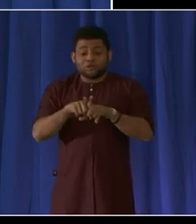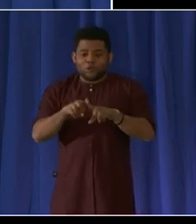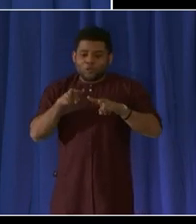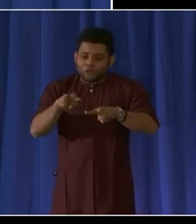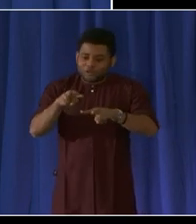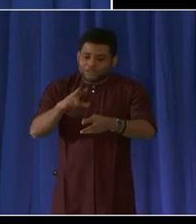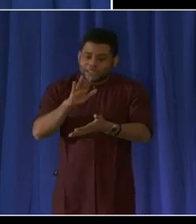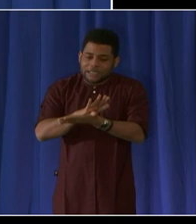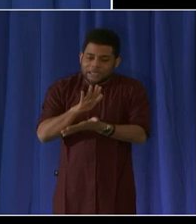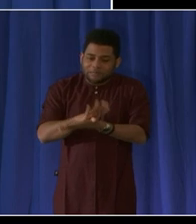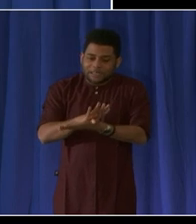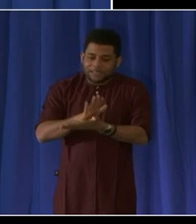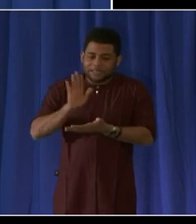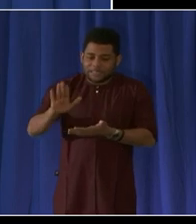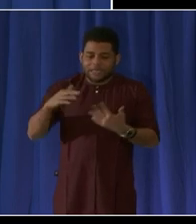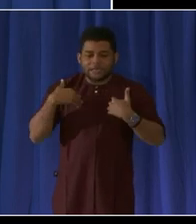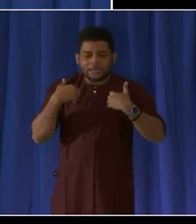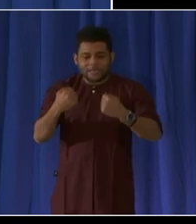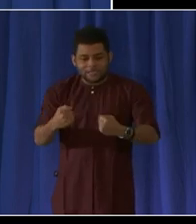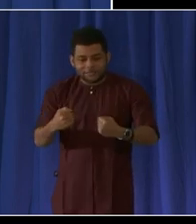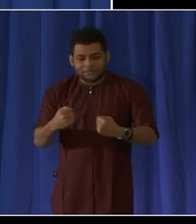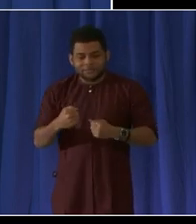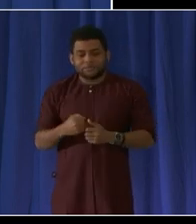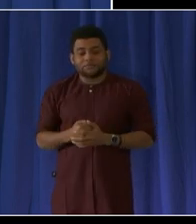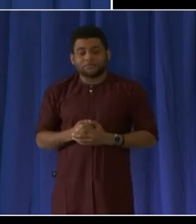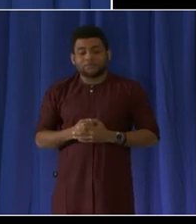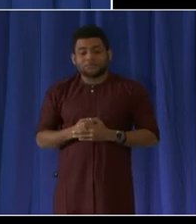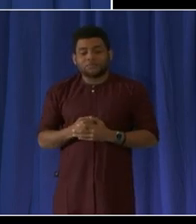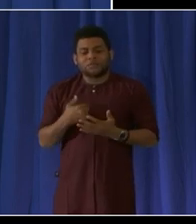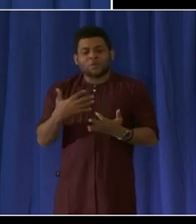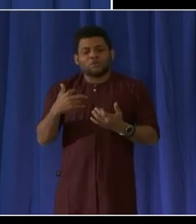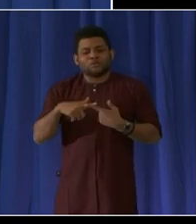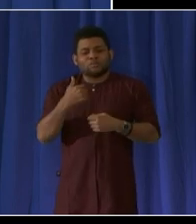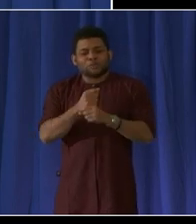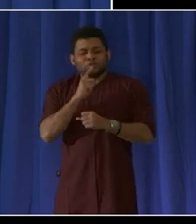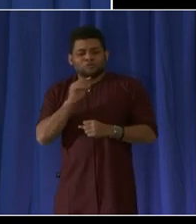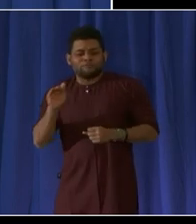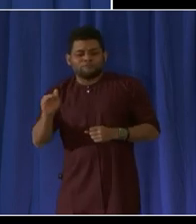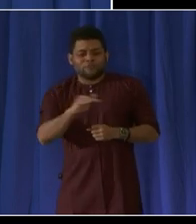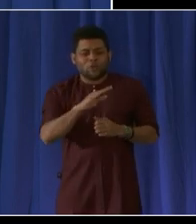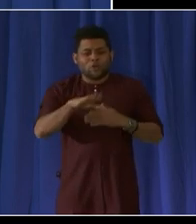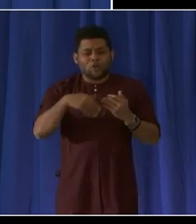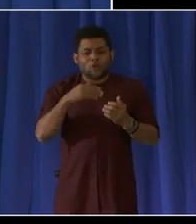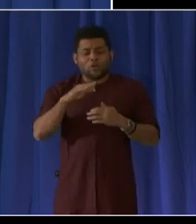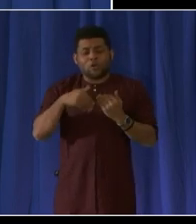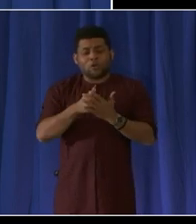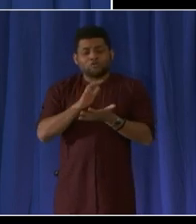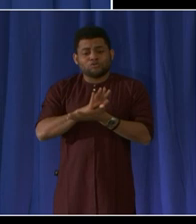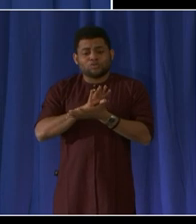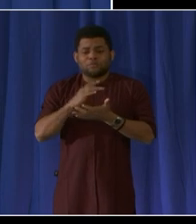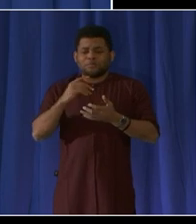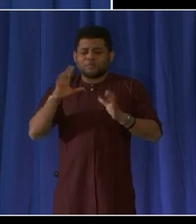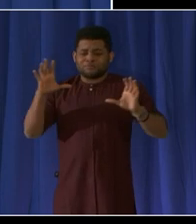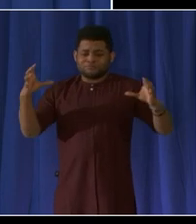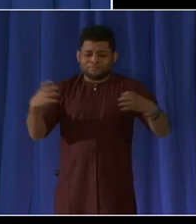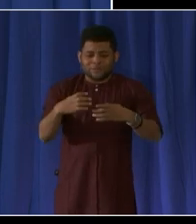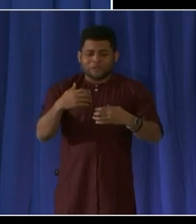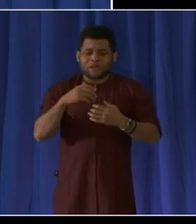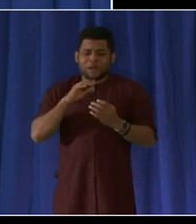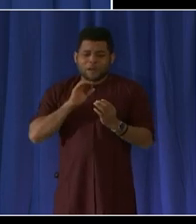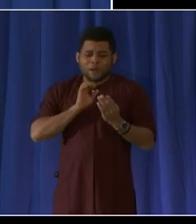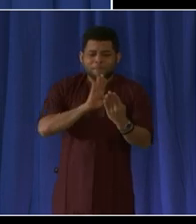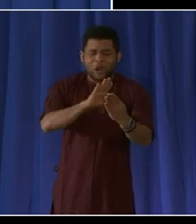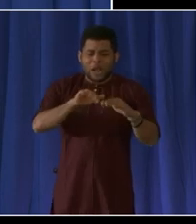academic and well-being of our students. And I want to remind the school communities that we have a very holistic approach of how